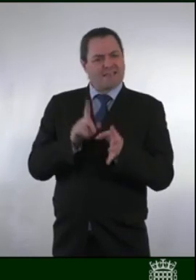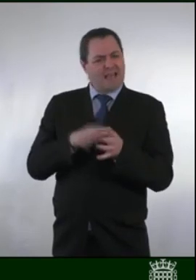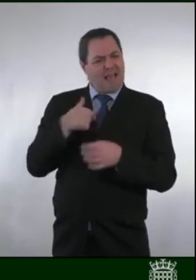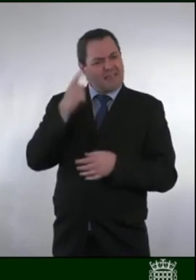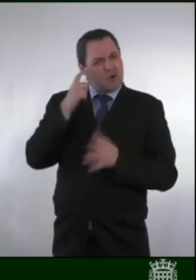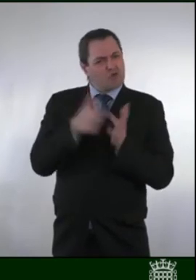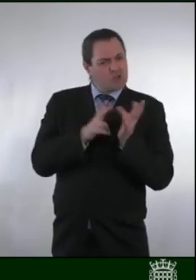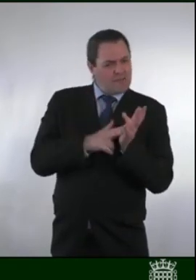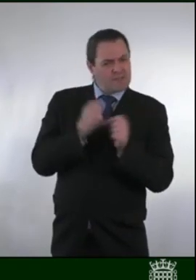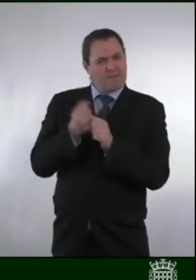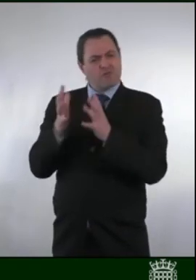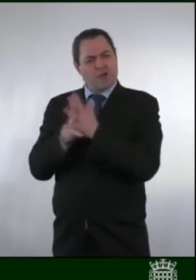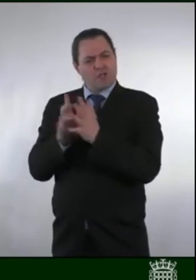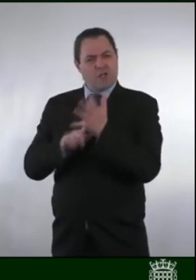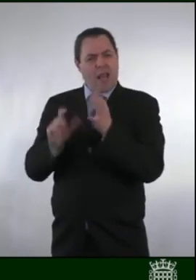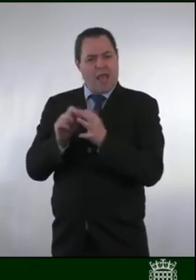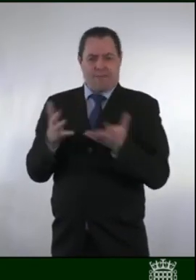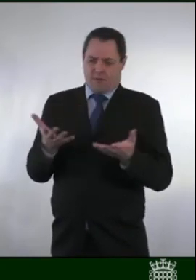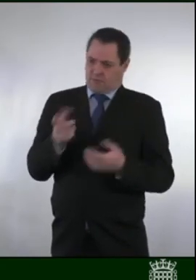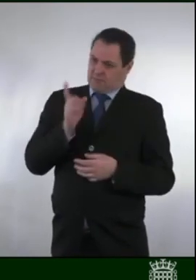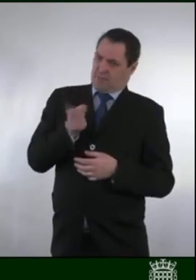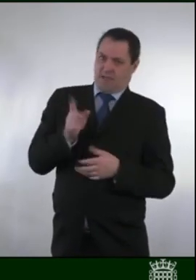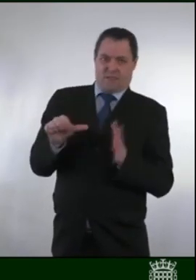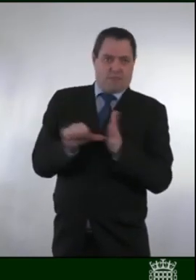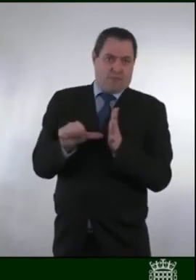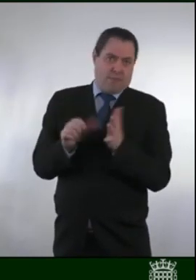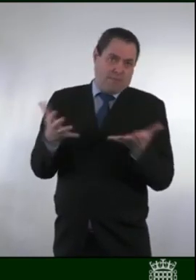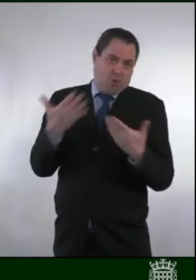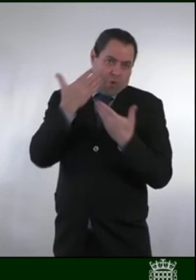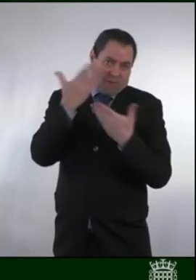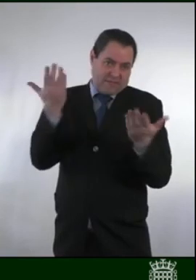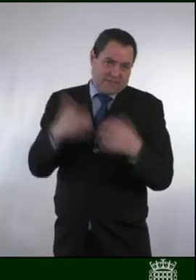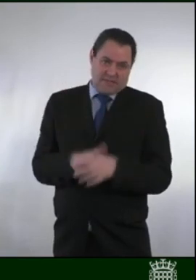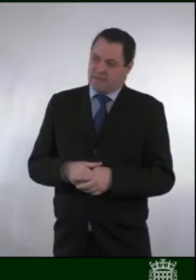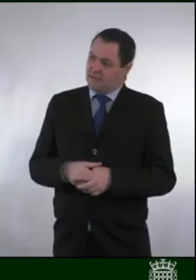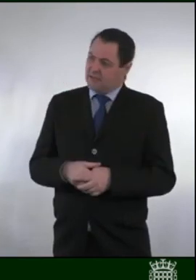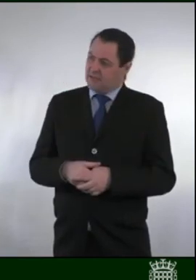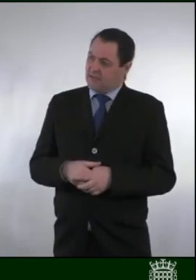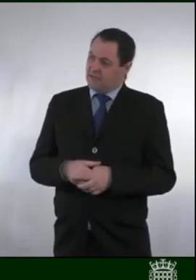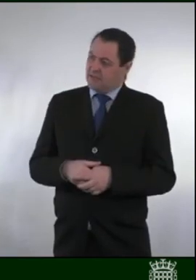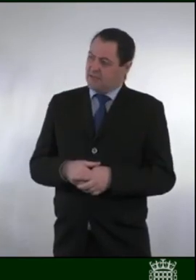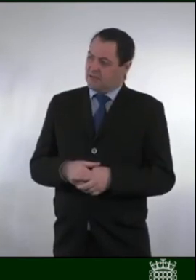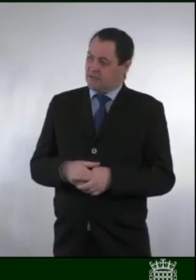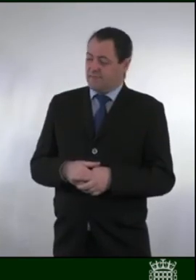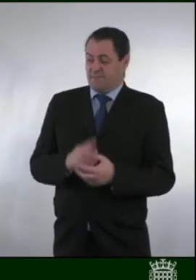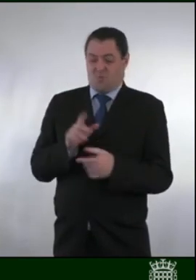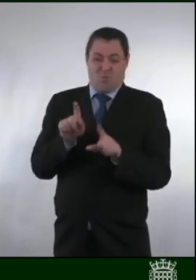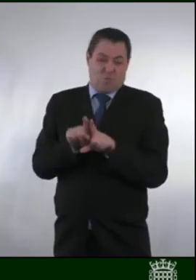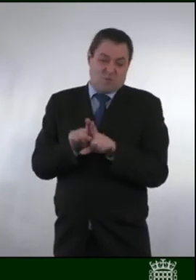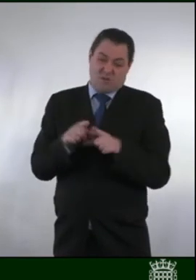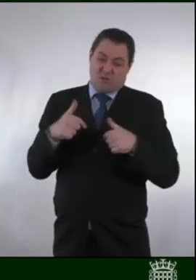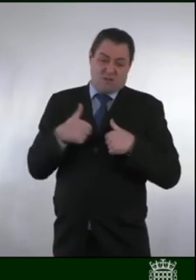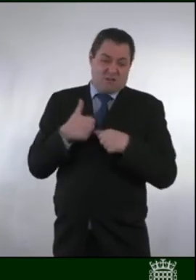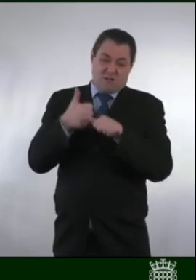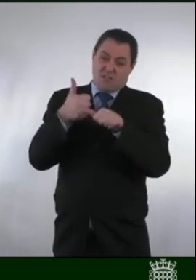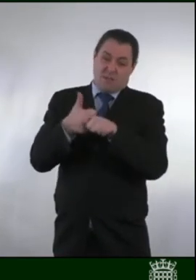Greenwich was Labour, which may explain part of the problem. But the reality is that we're supporting every